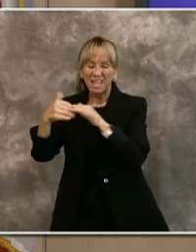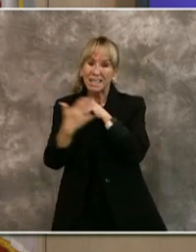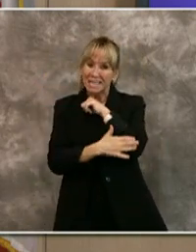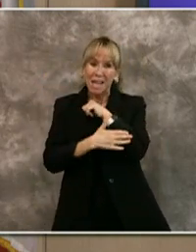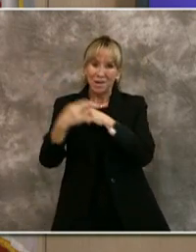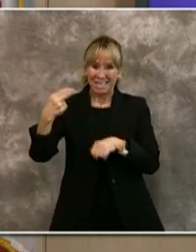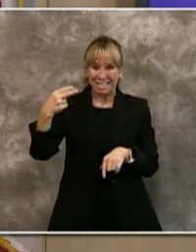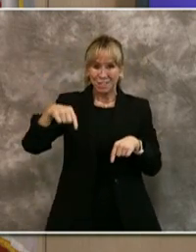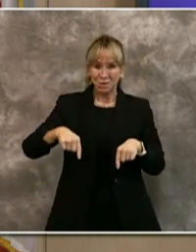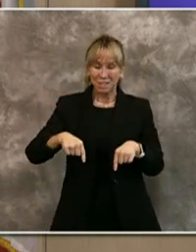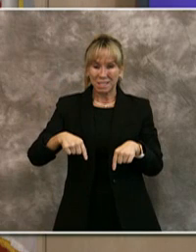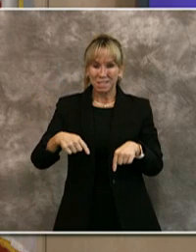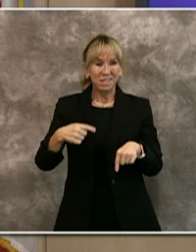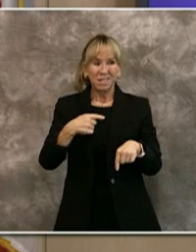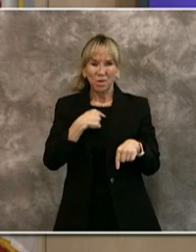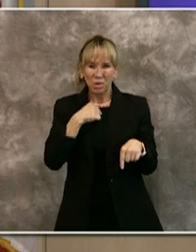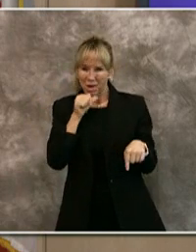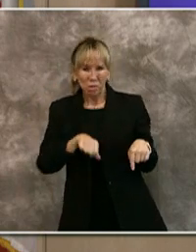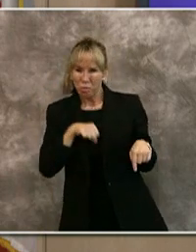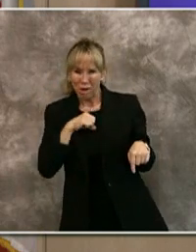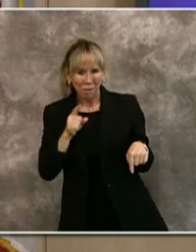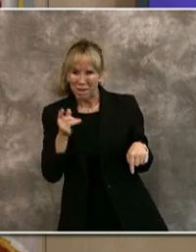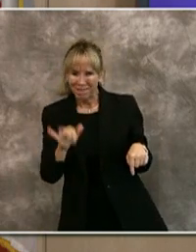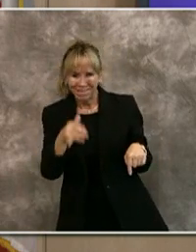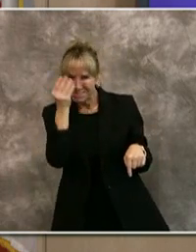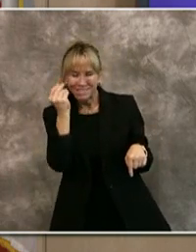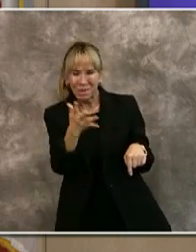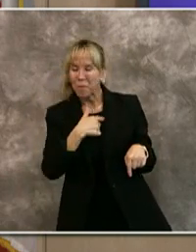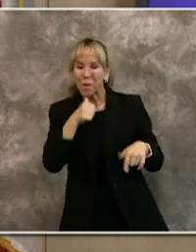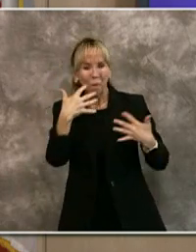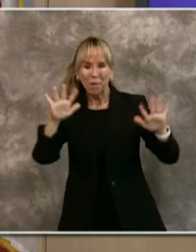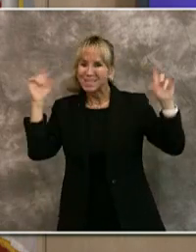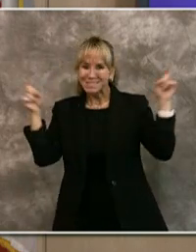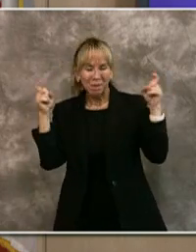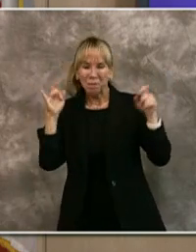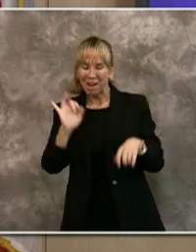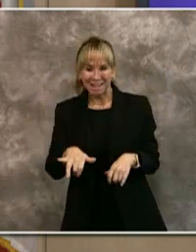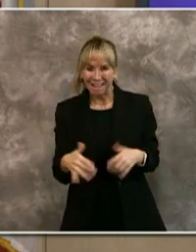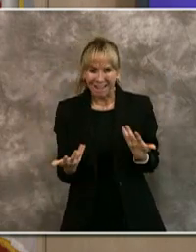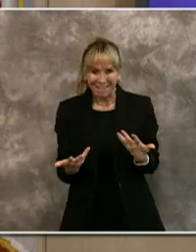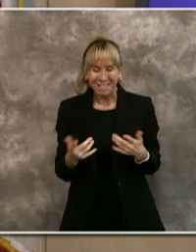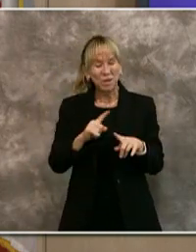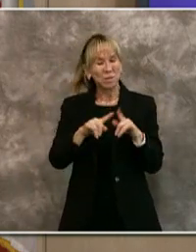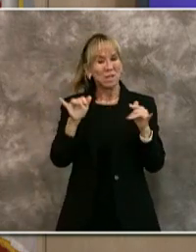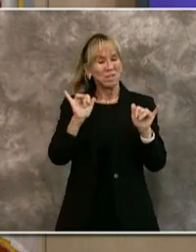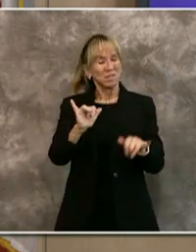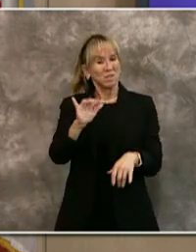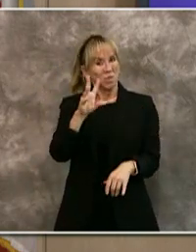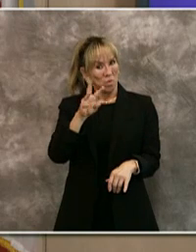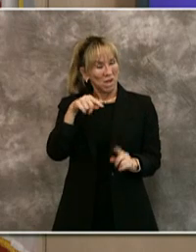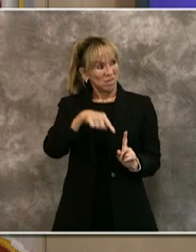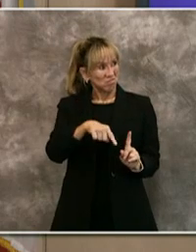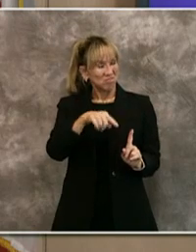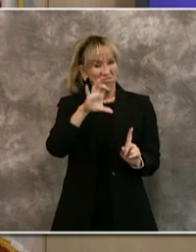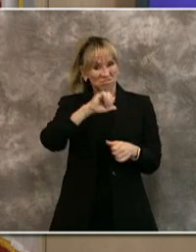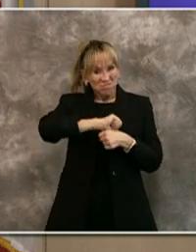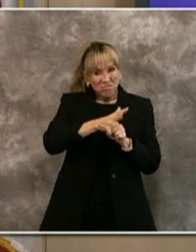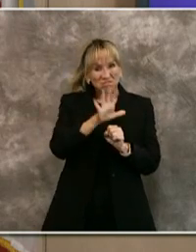tell you, that's not something we're particularly proud about or something we want to celebrate, but it shows us the reality that we're